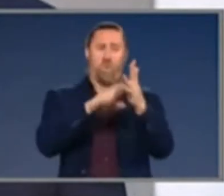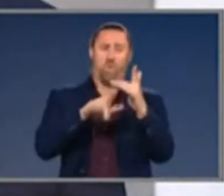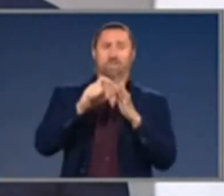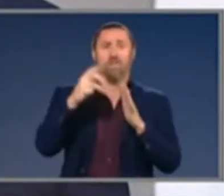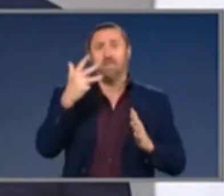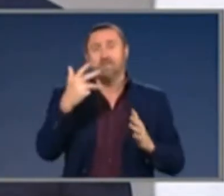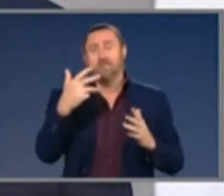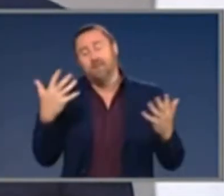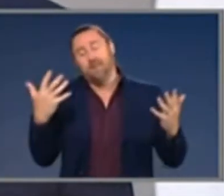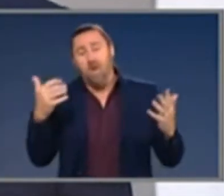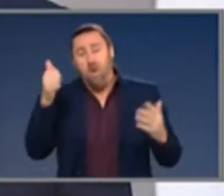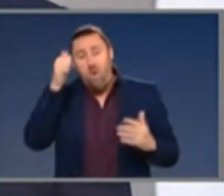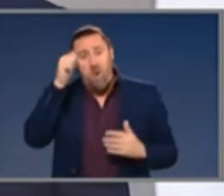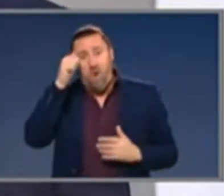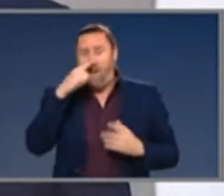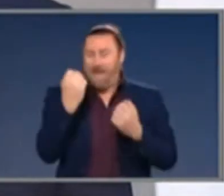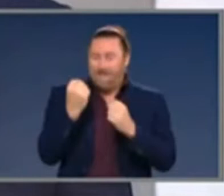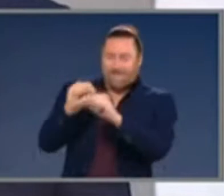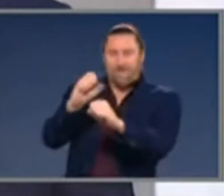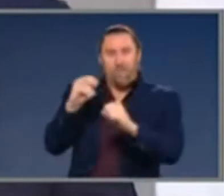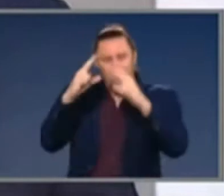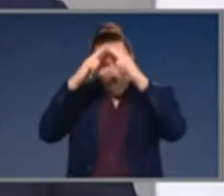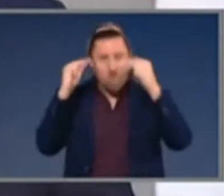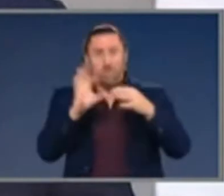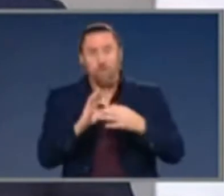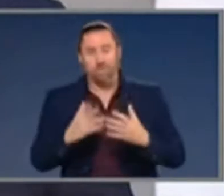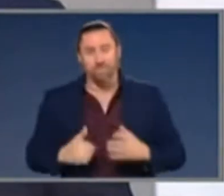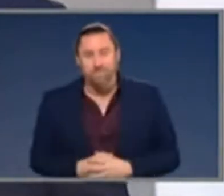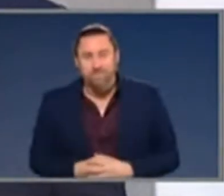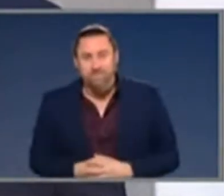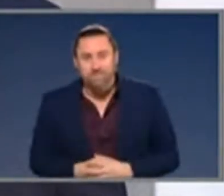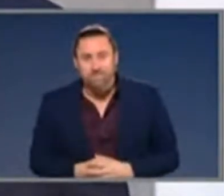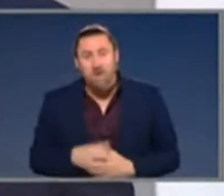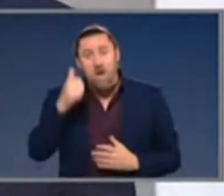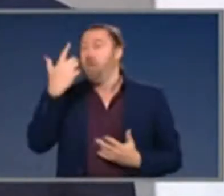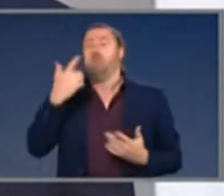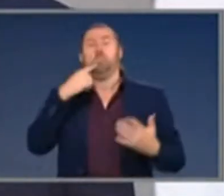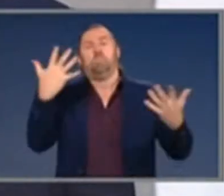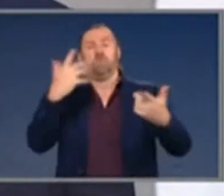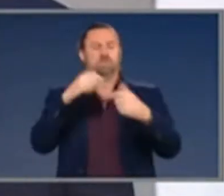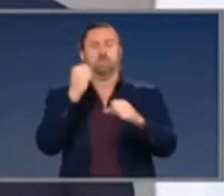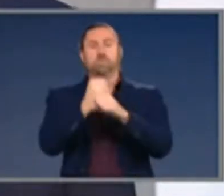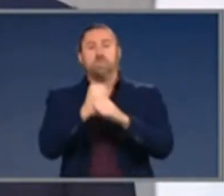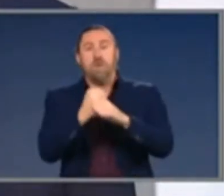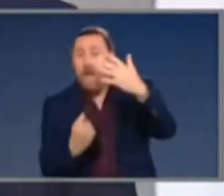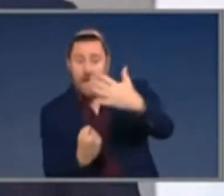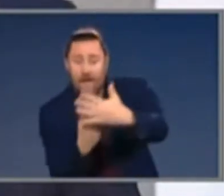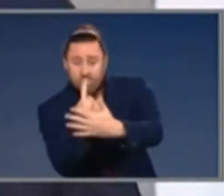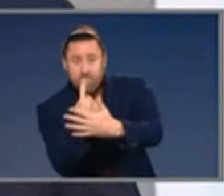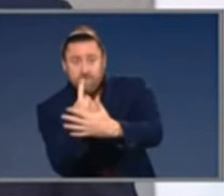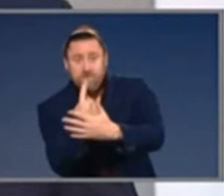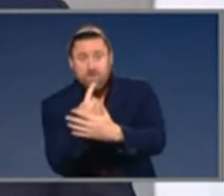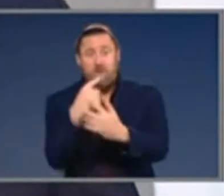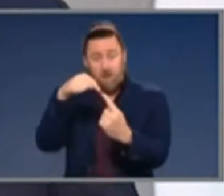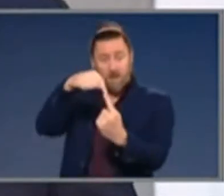this will find its way into aged care facilities. When it rains, everyone gets wet, and that is